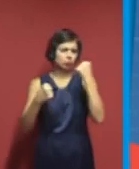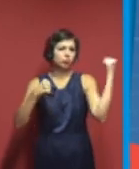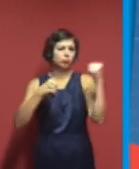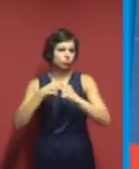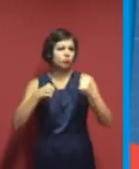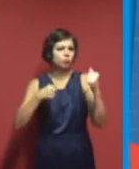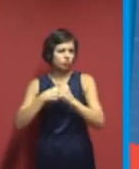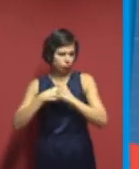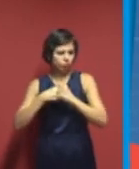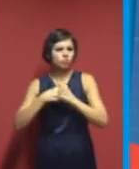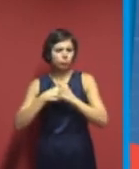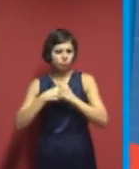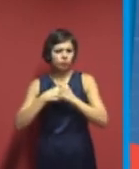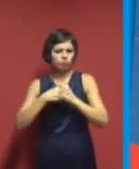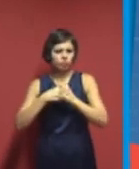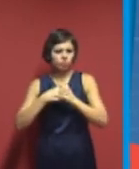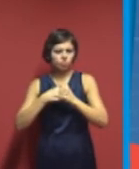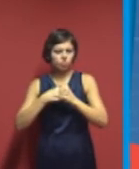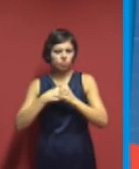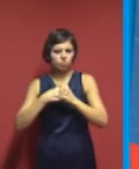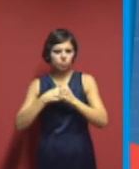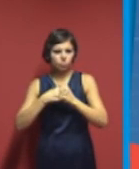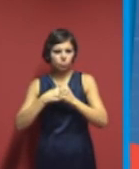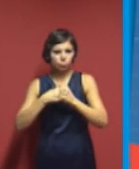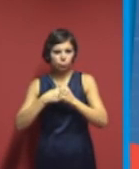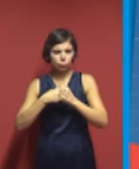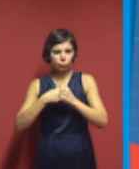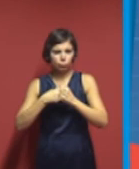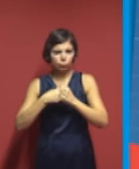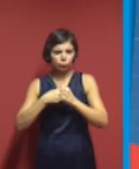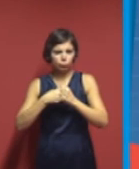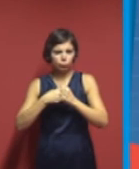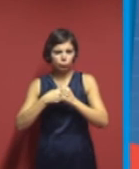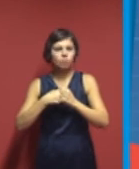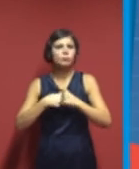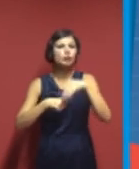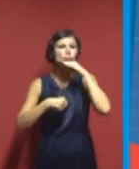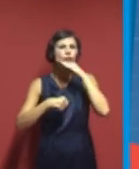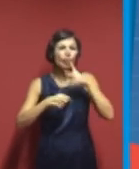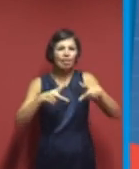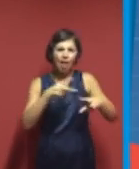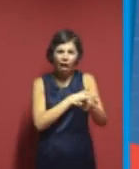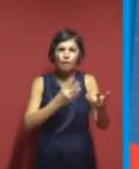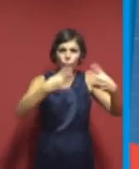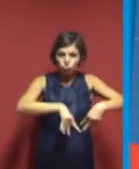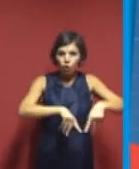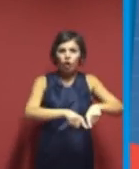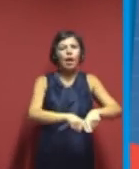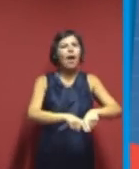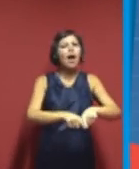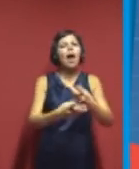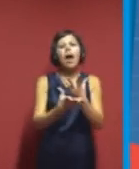of GitHub look to it. Yank parts out. Everybody collaborated in building it. This is CERN. This is me at